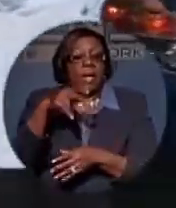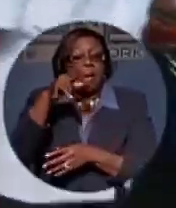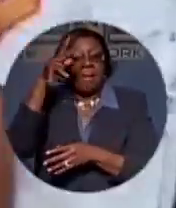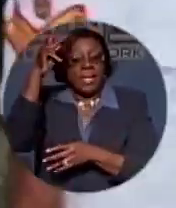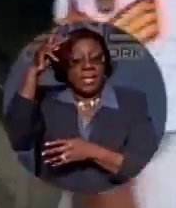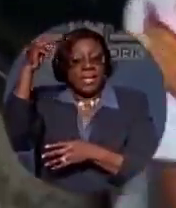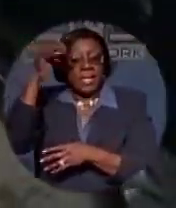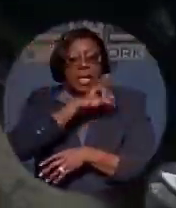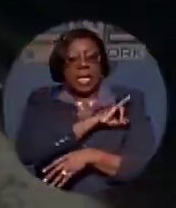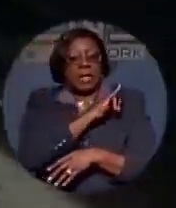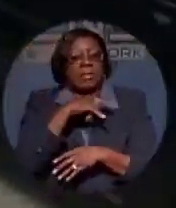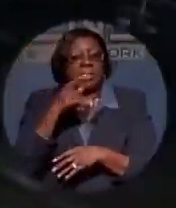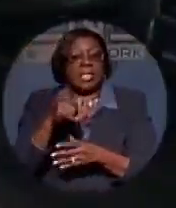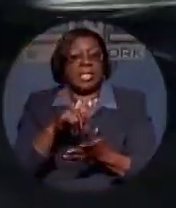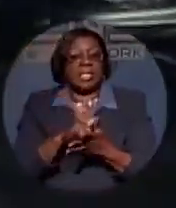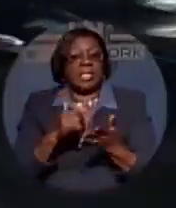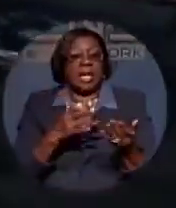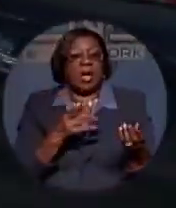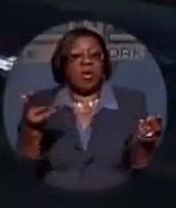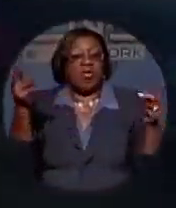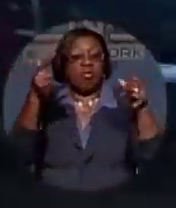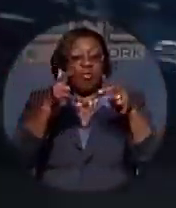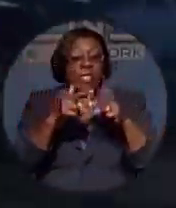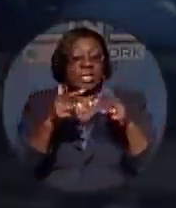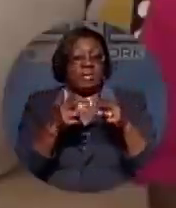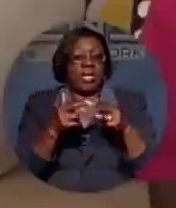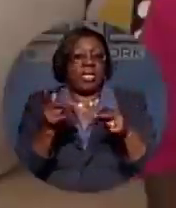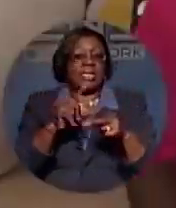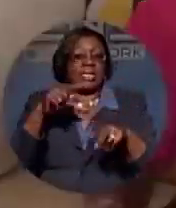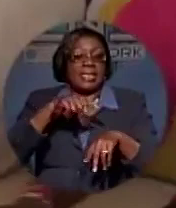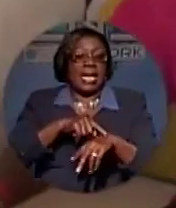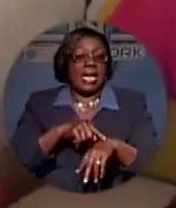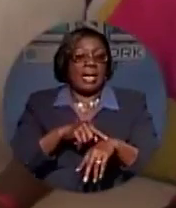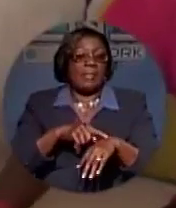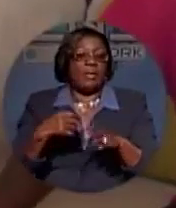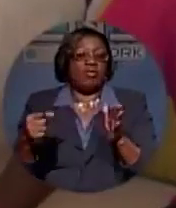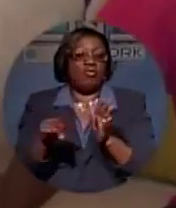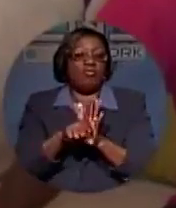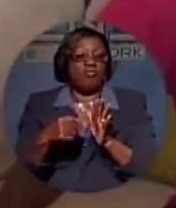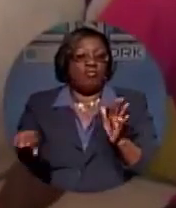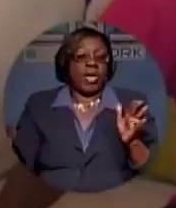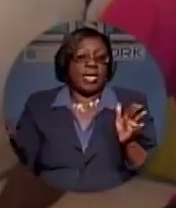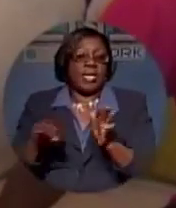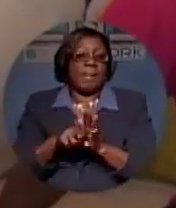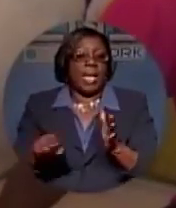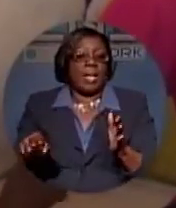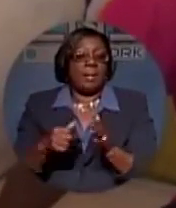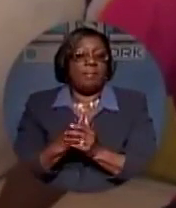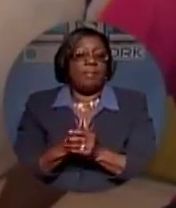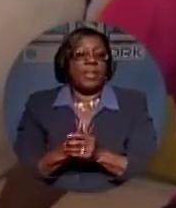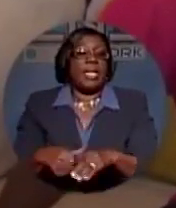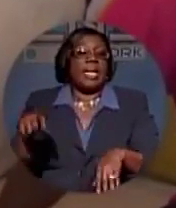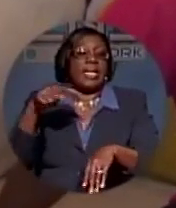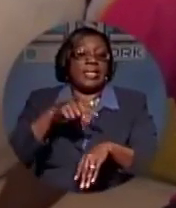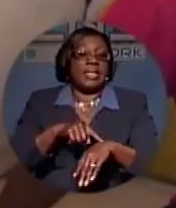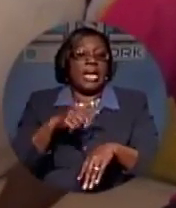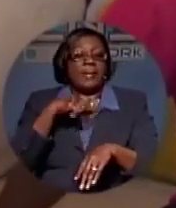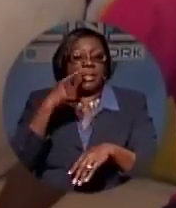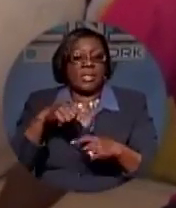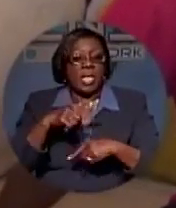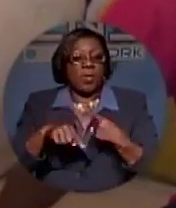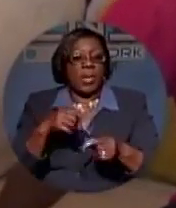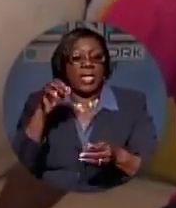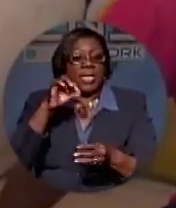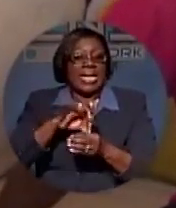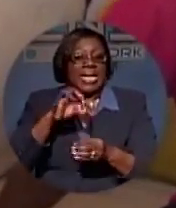confirmed that he's now reached the point where it's time to ring the bell. In terms of when the election is going to be held, and we will lay it out